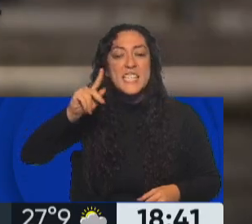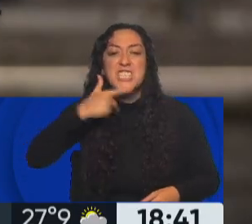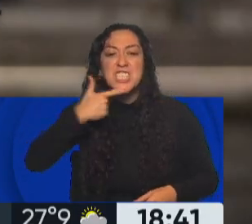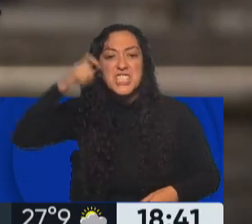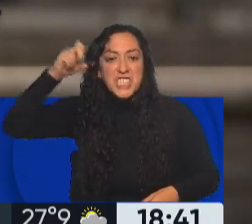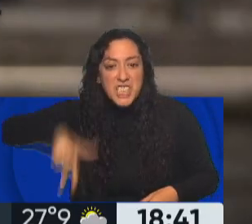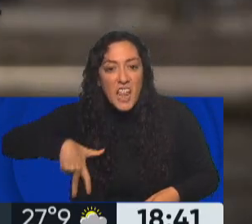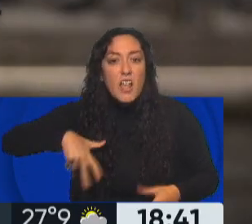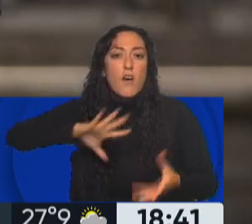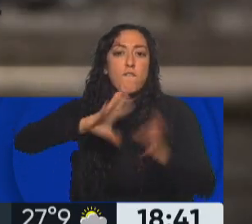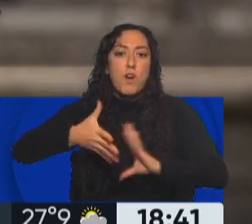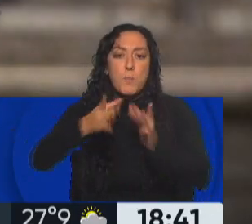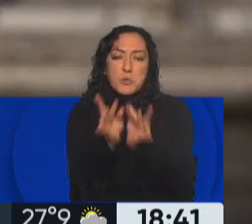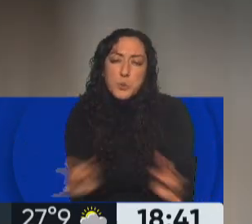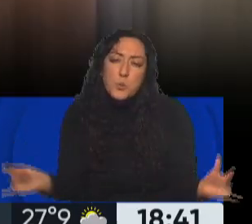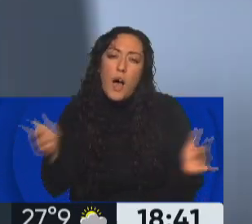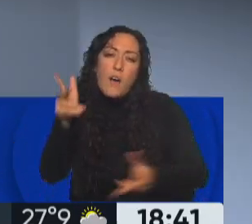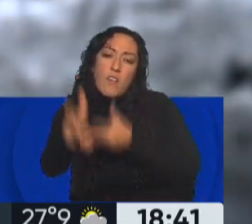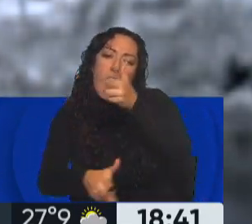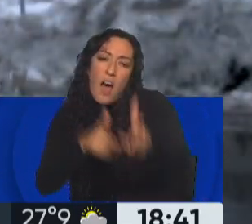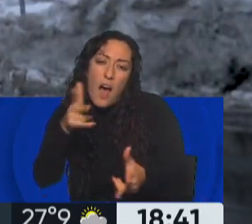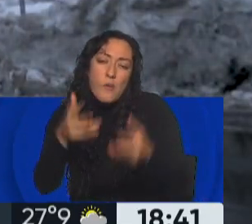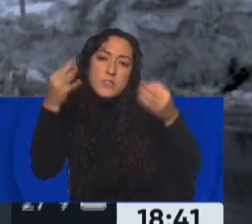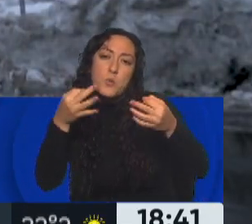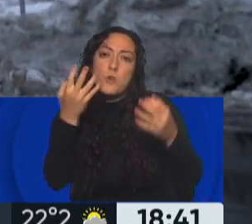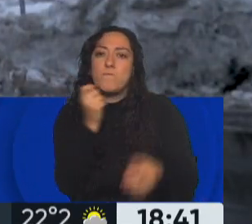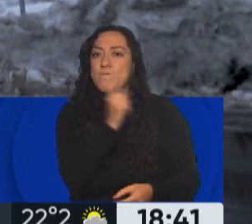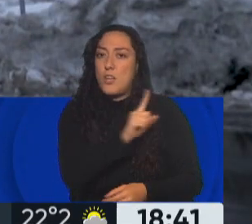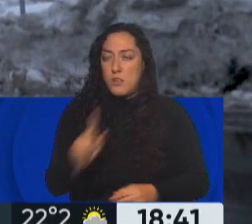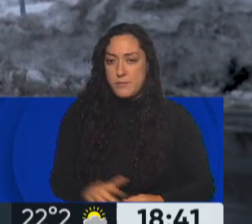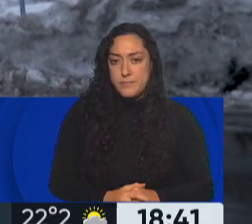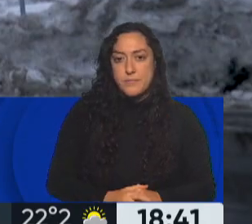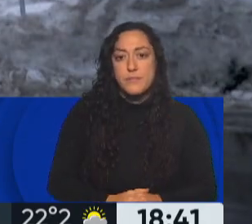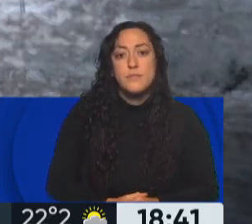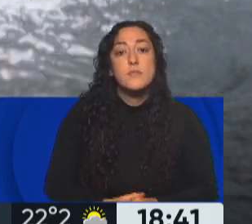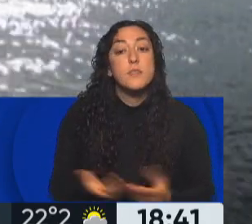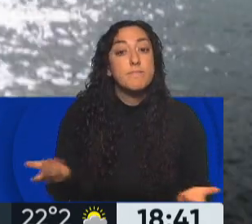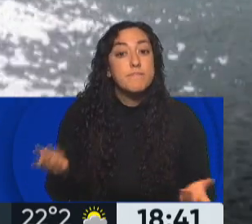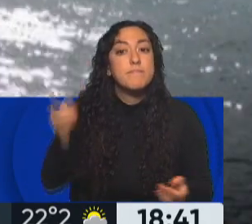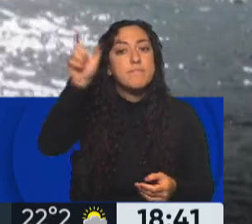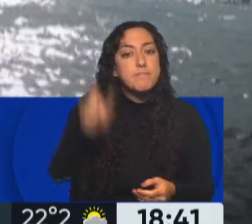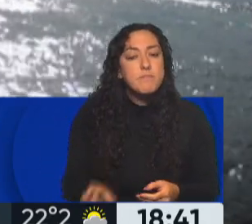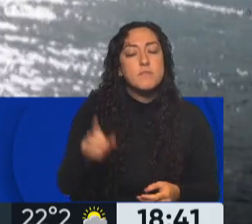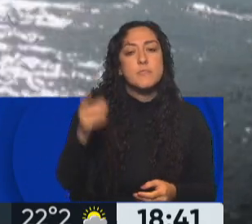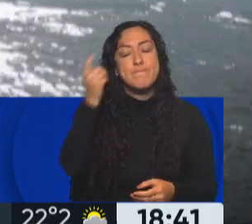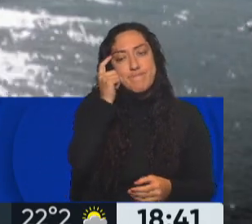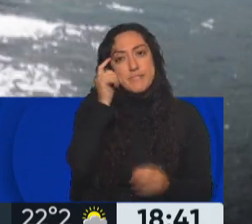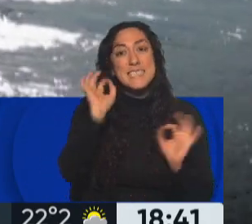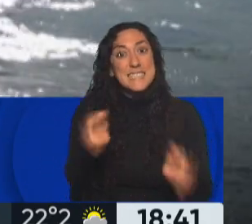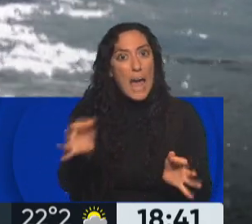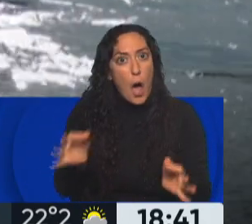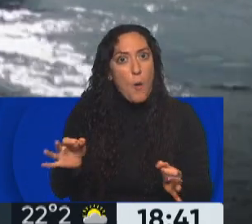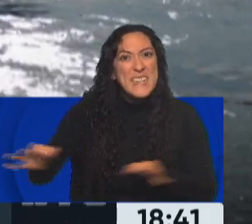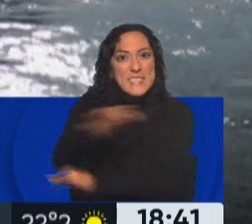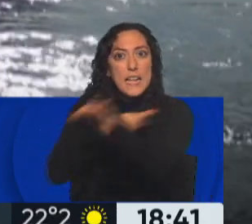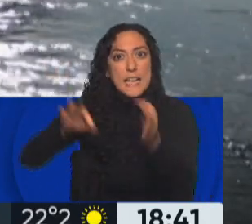speak in a much softer tone that she probably would like to do. Nielsen es consciente del valor geoestratégico de la